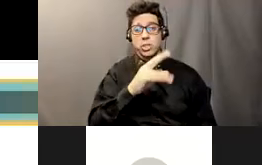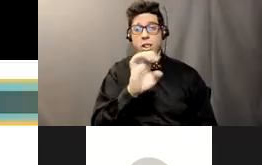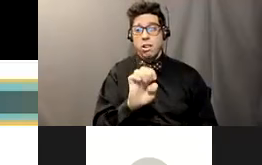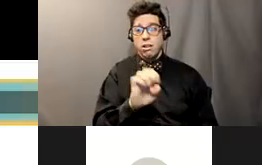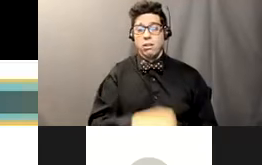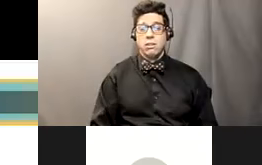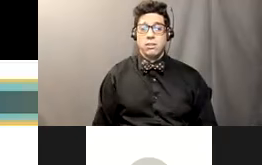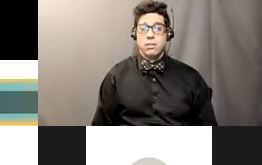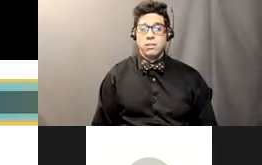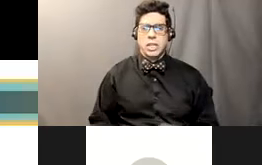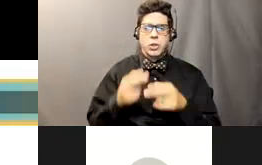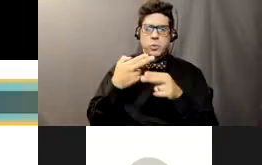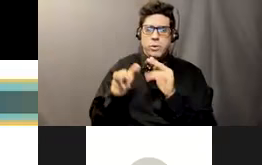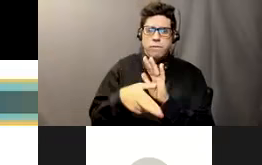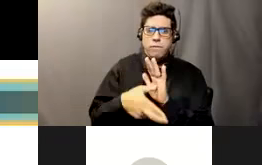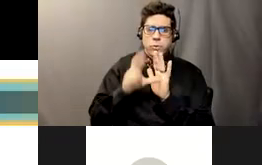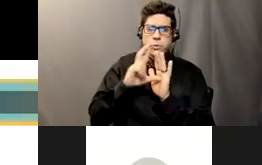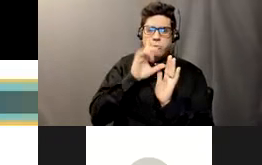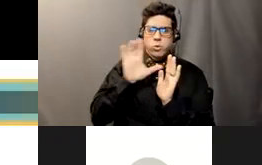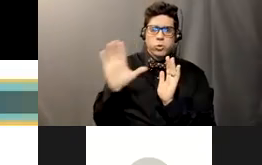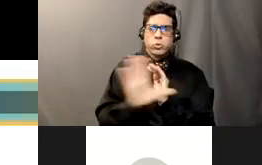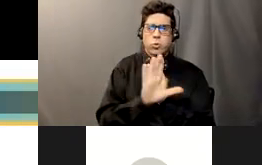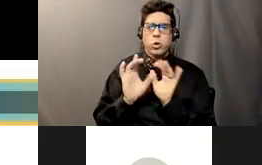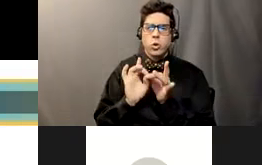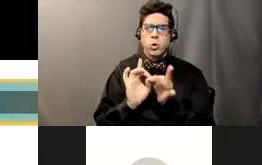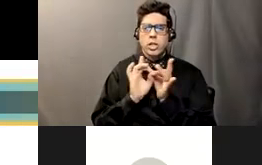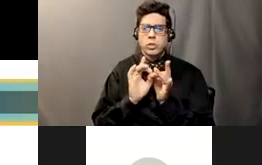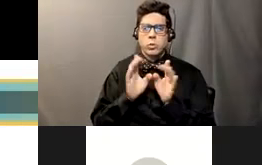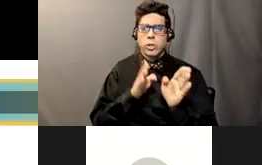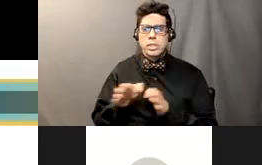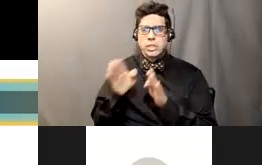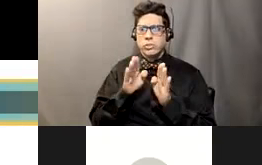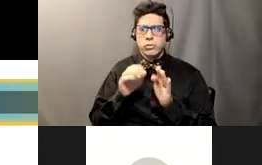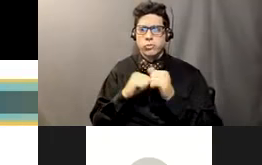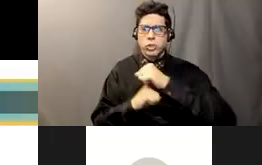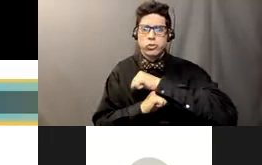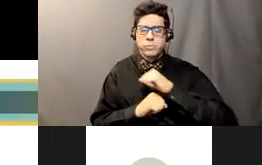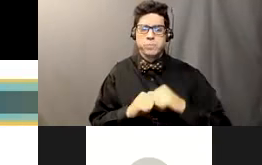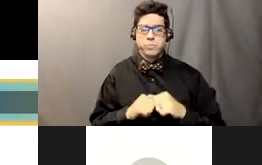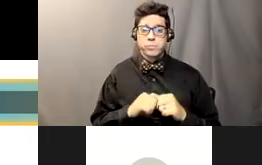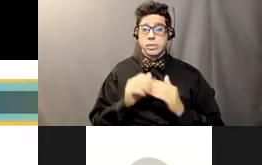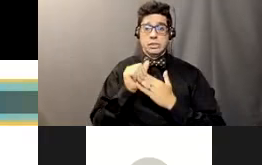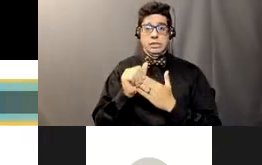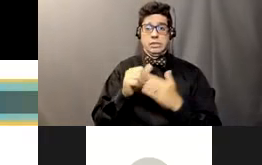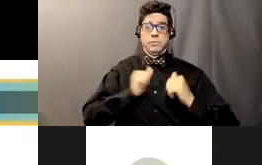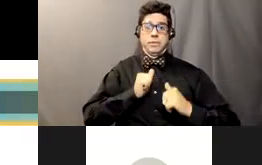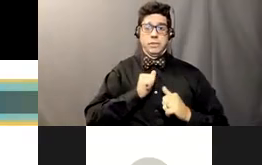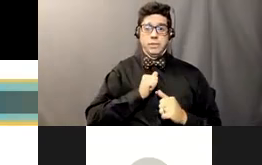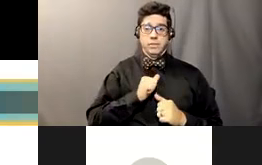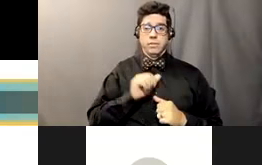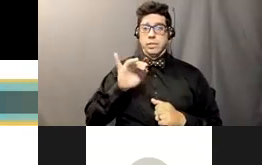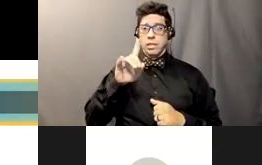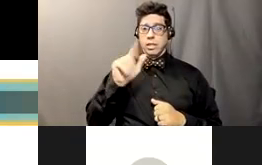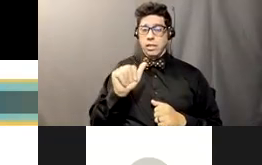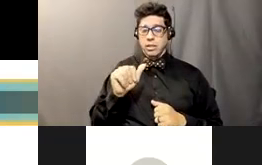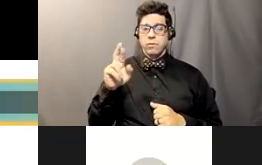I want to just do a quick review of your coalition organizational structure. So in leadership is myself from behavioral health and Rebecca Antion